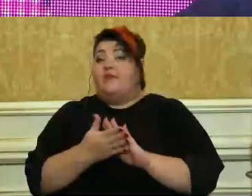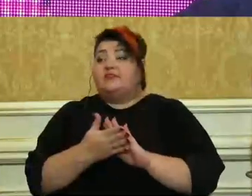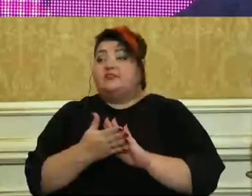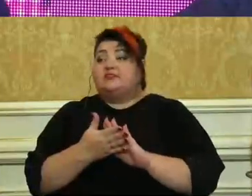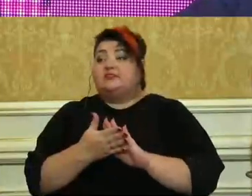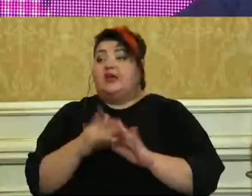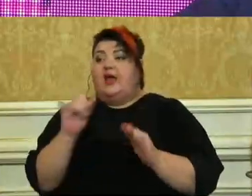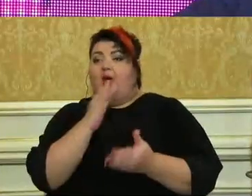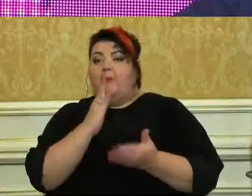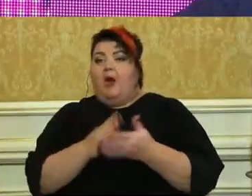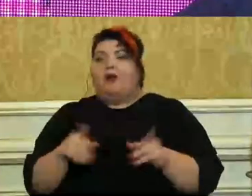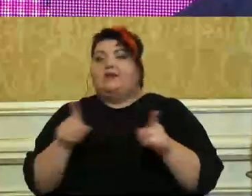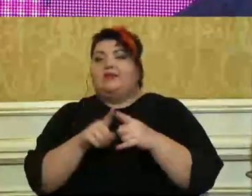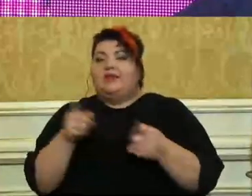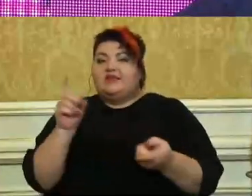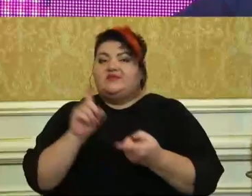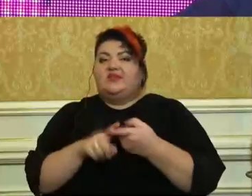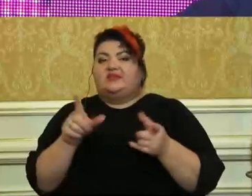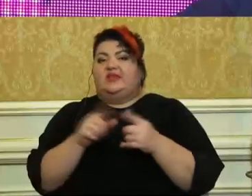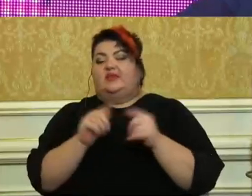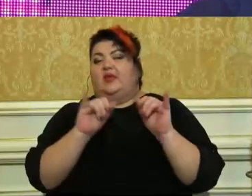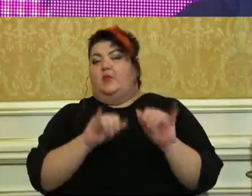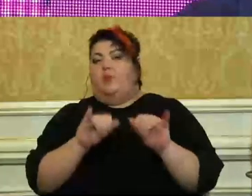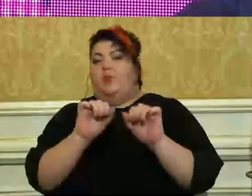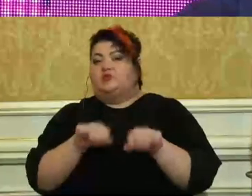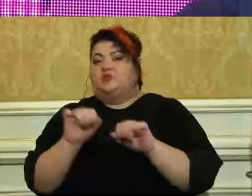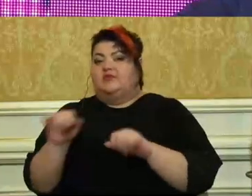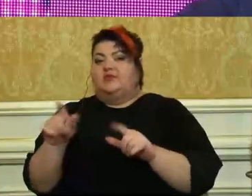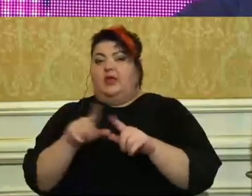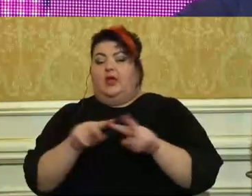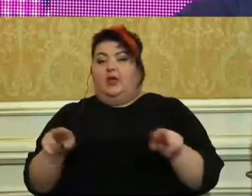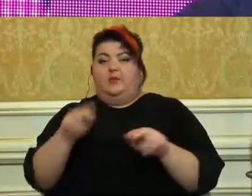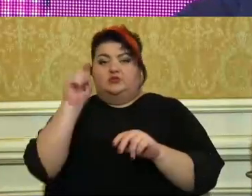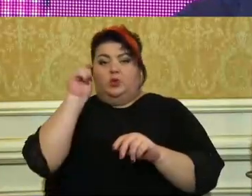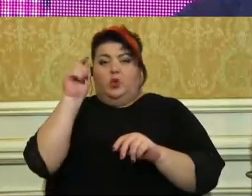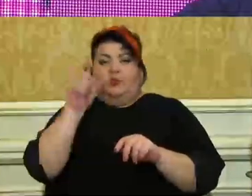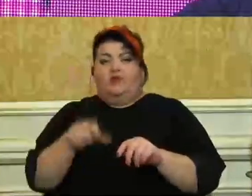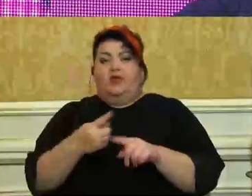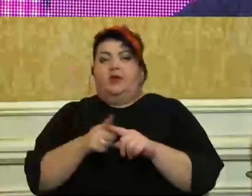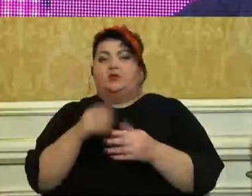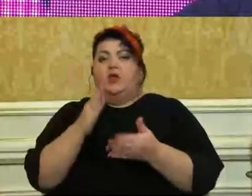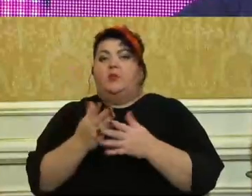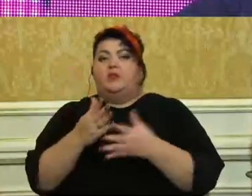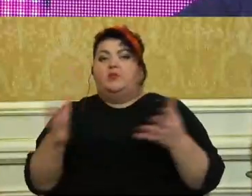things to go to the specific election campaign. You don't have